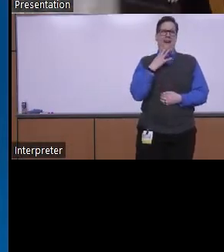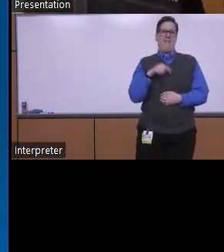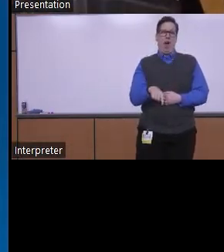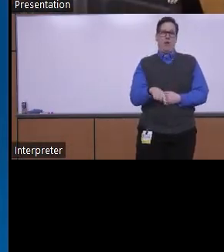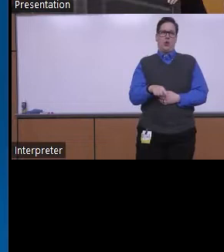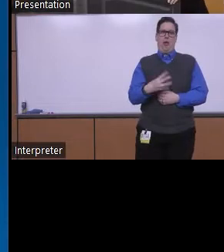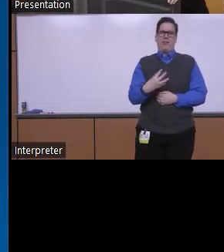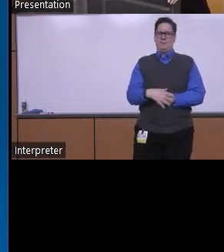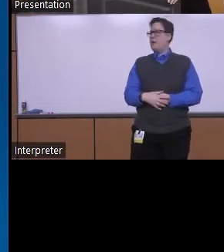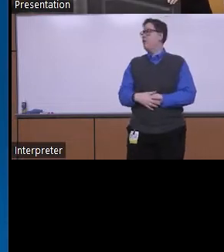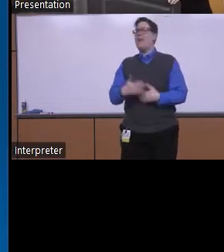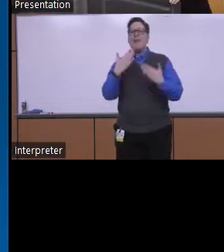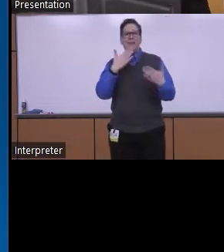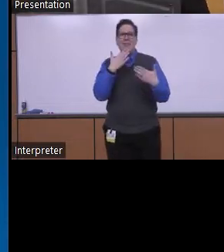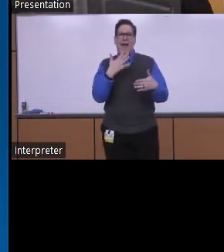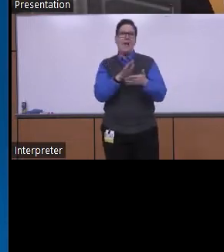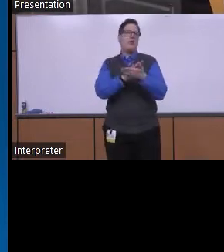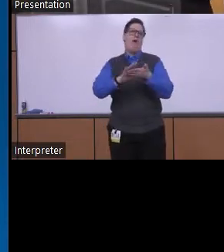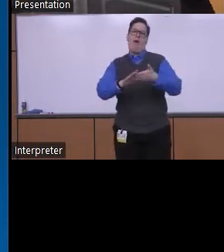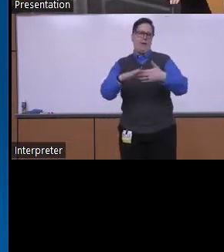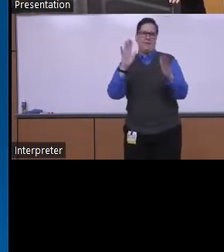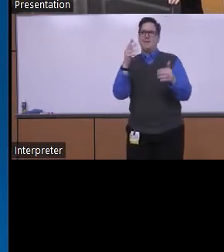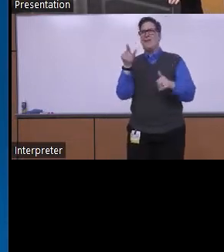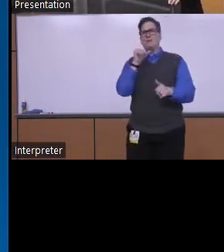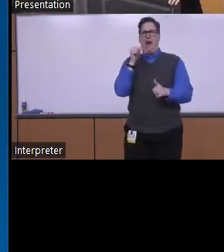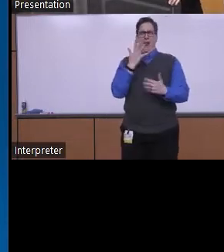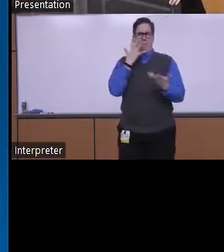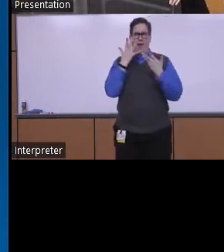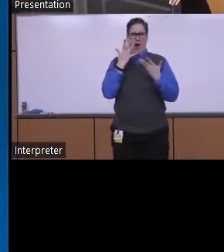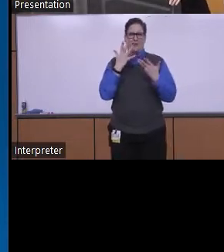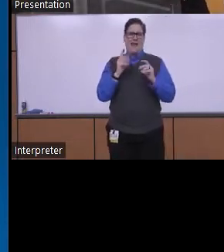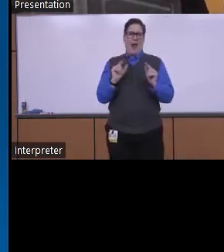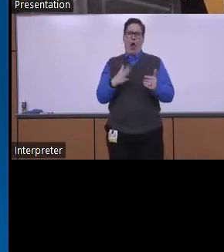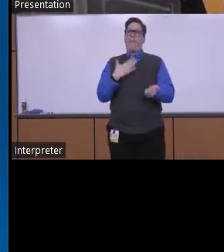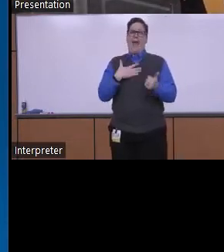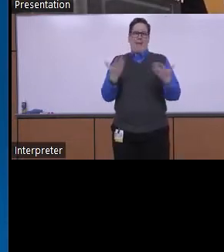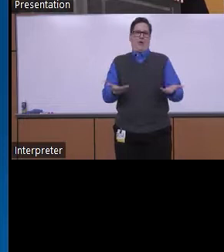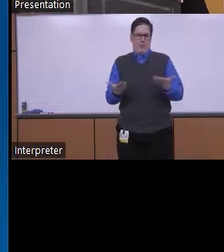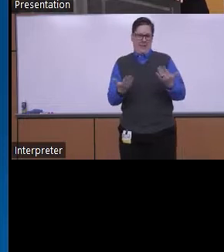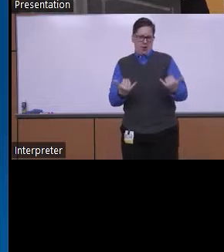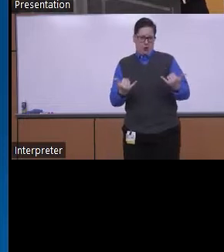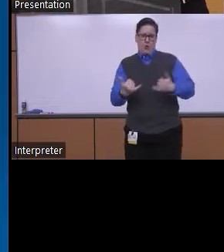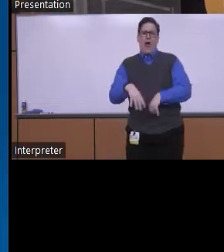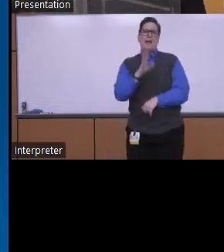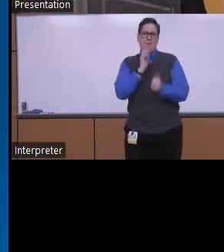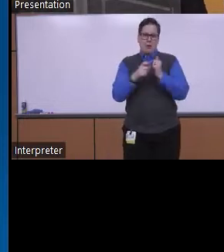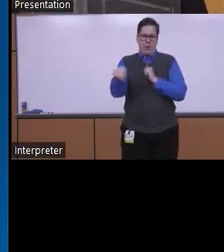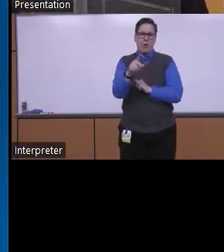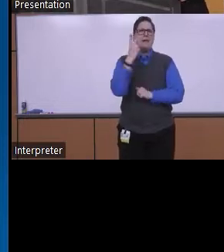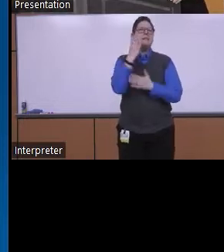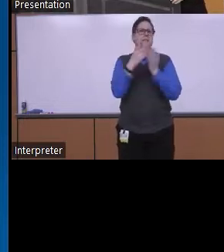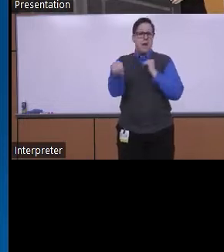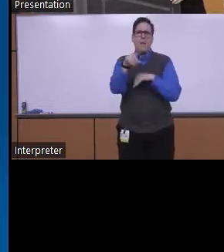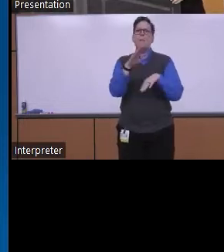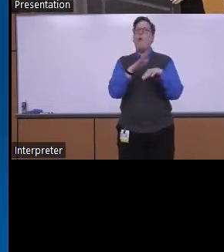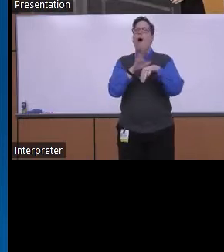Thank you so much. Thank you for this very generous introduction. Not at all embarrassing. And I'm really happy to be here today and speak with you all. I see some of you